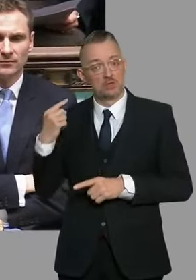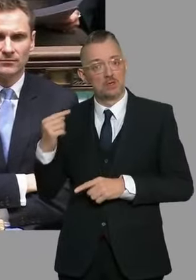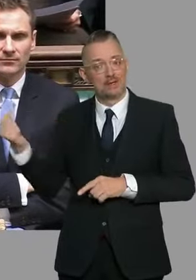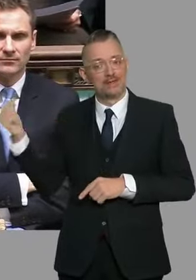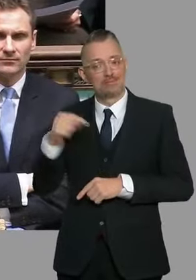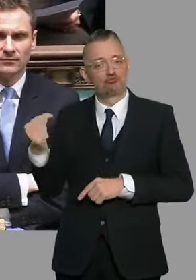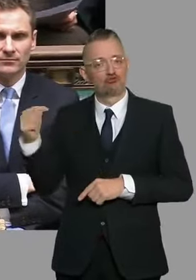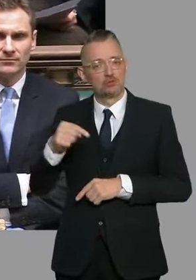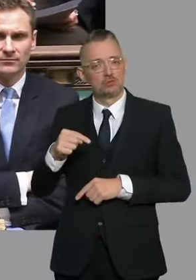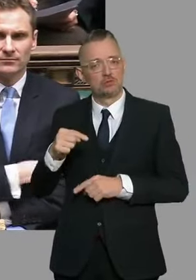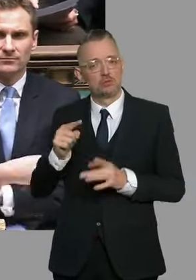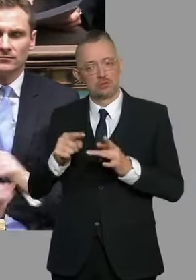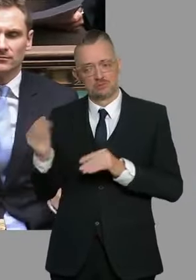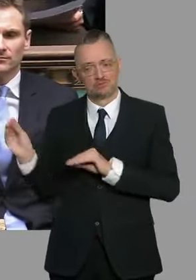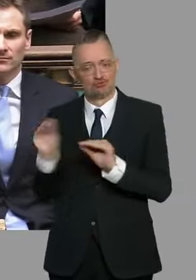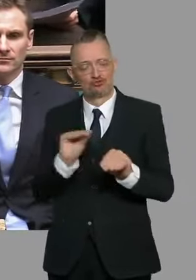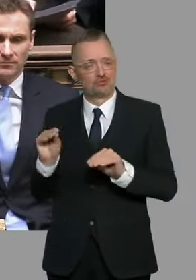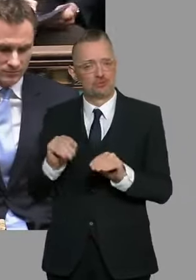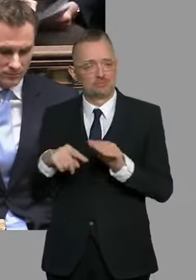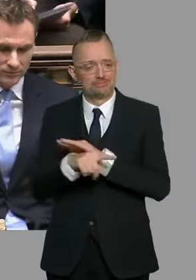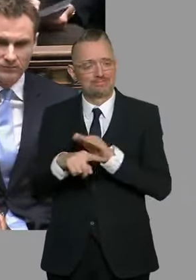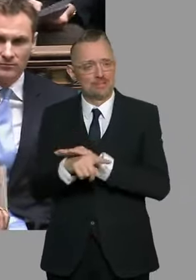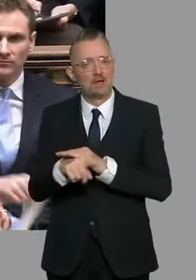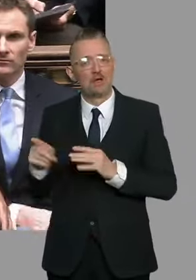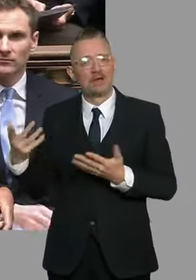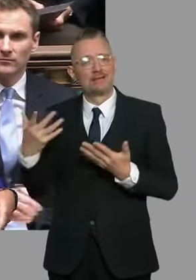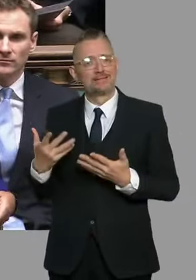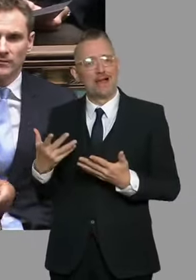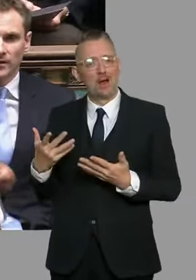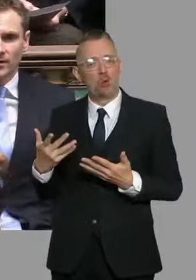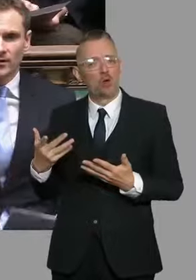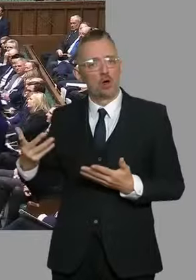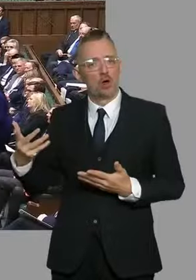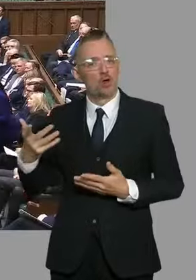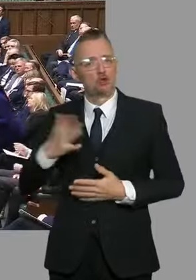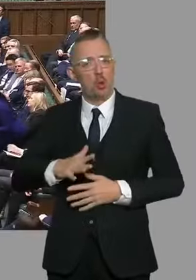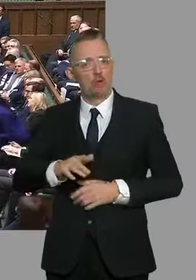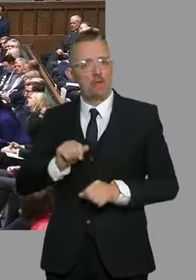5 missions. But why was cutting immigration not a priority?